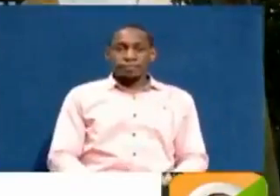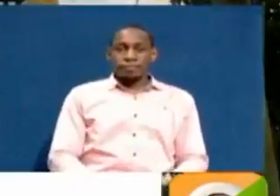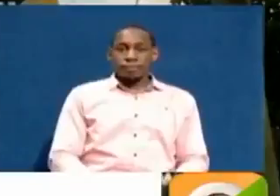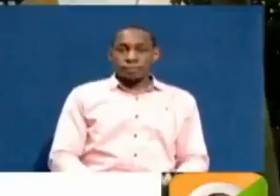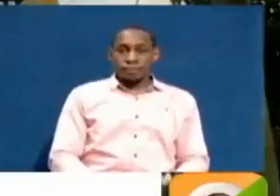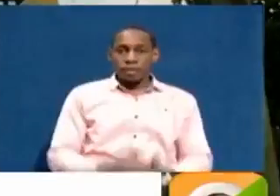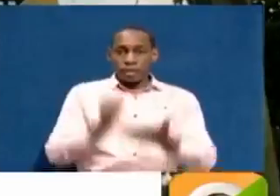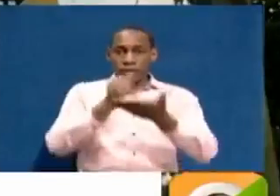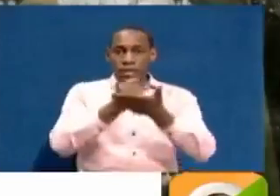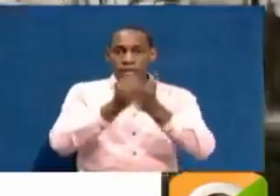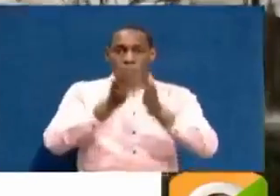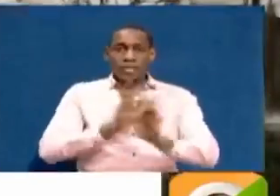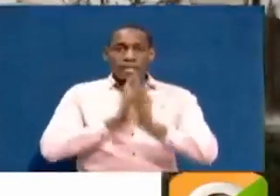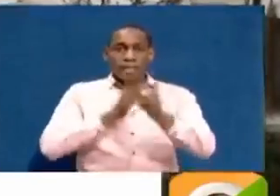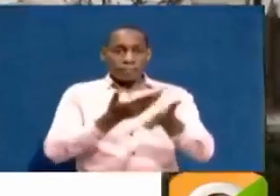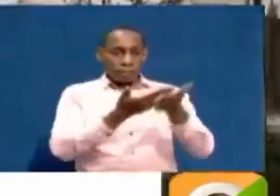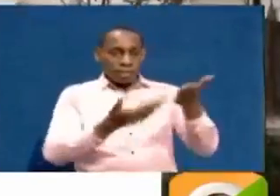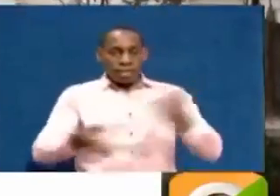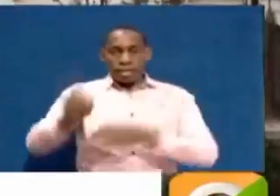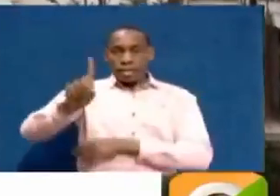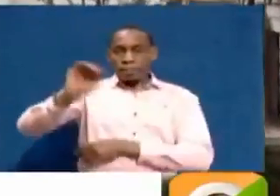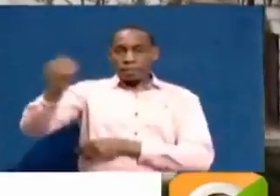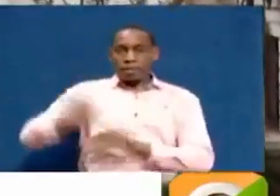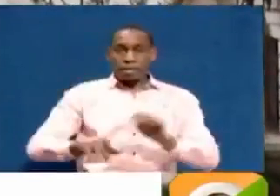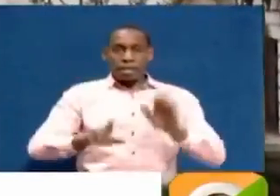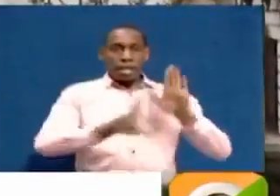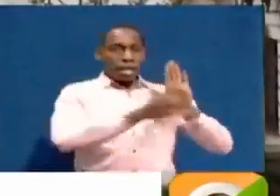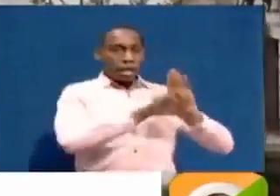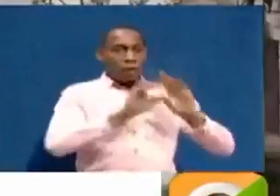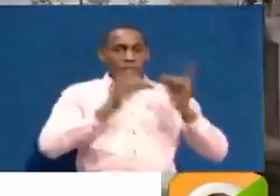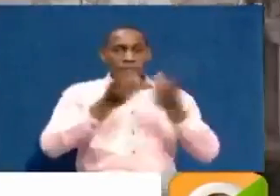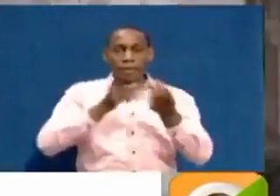the auditor's report, Nairobi County Legal Department is